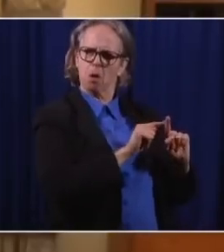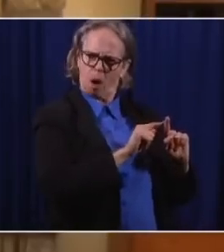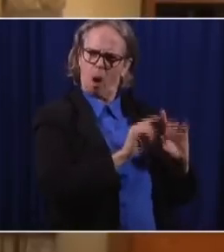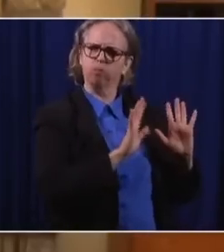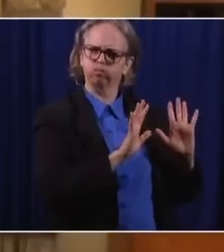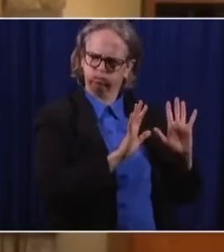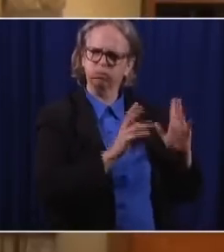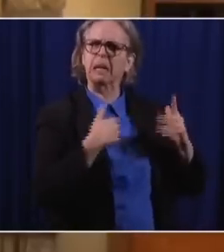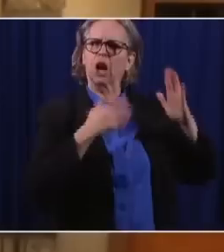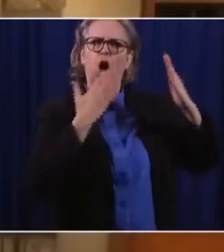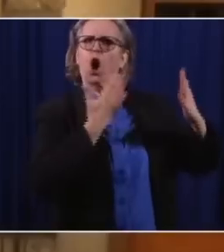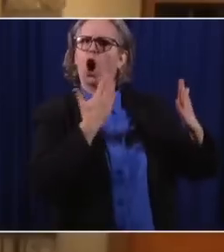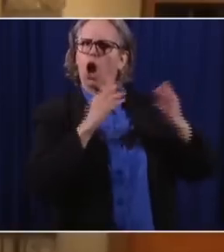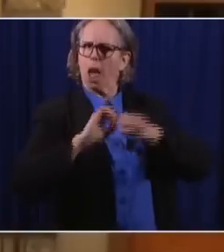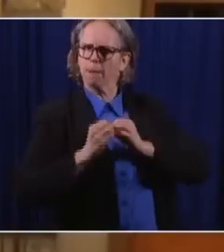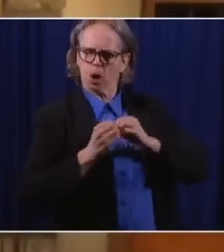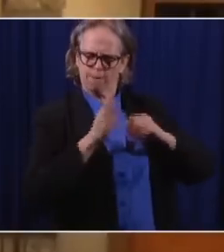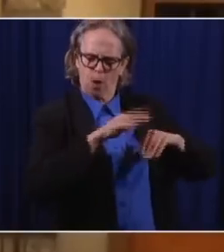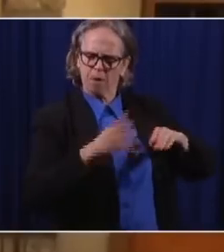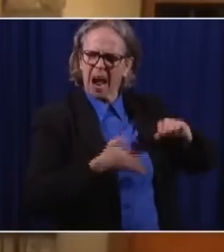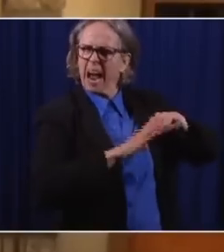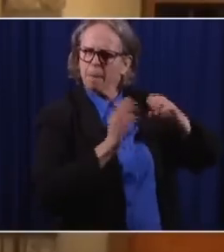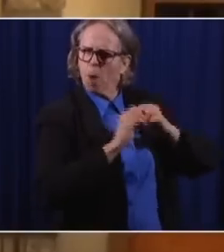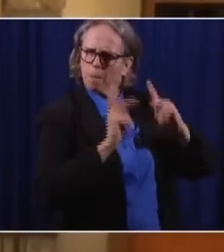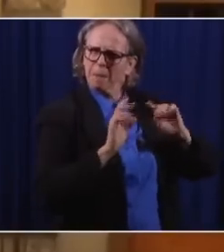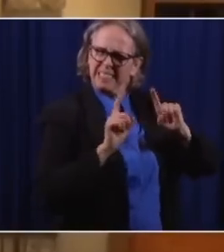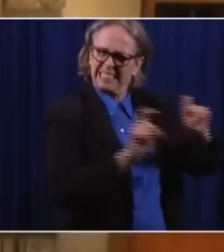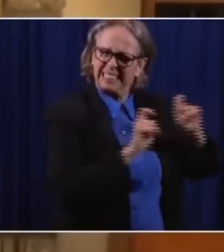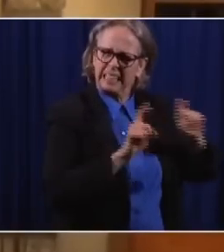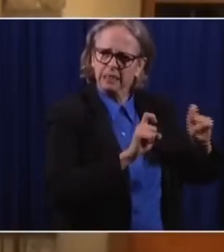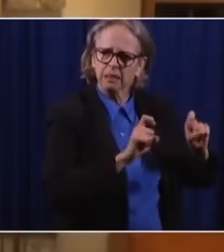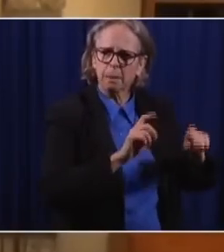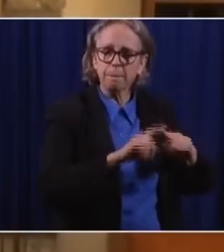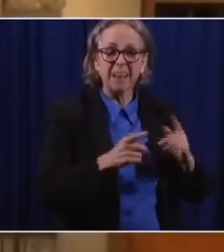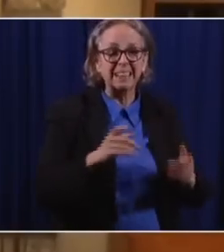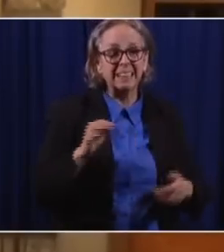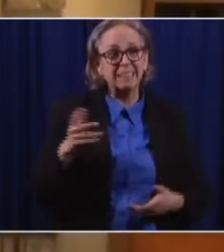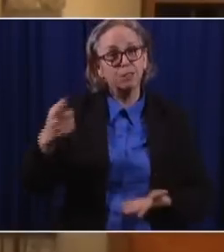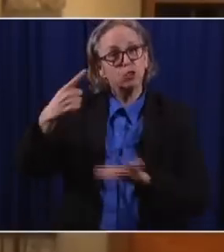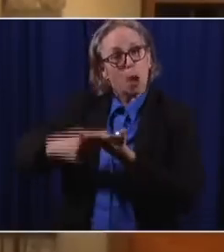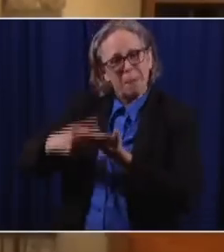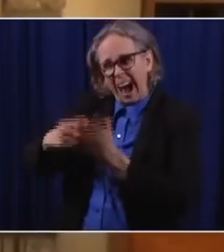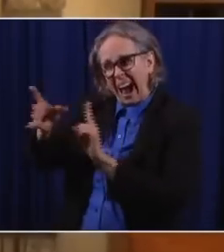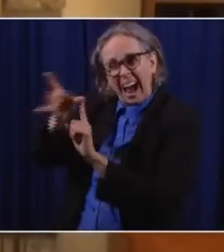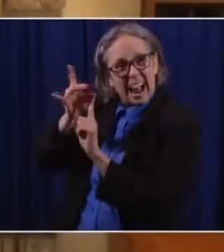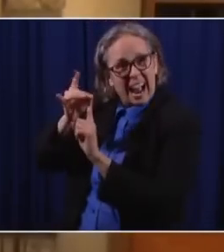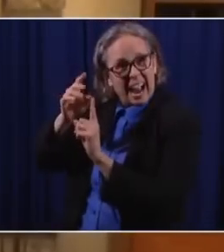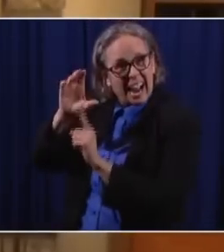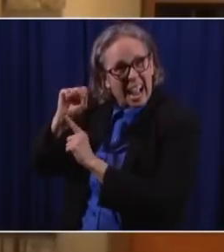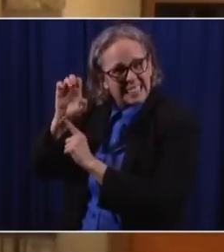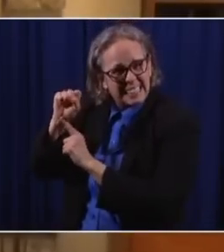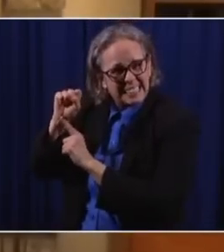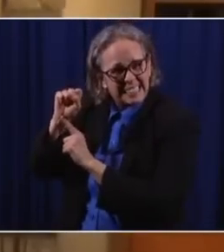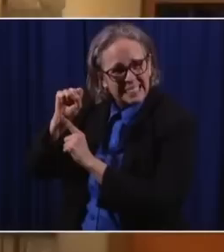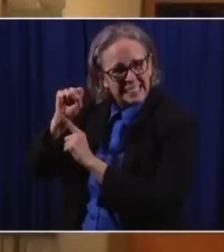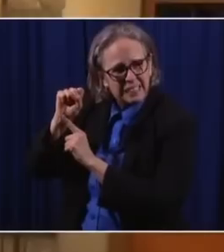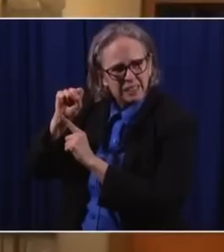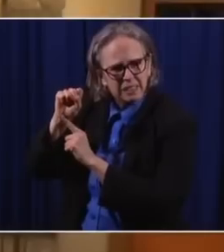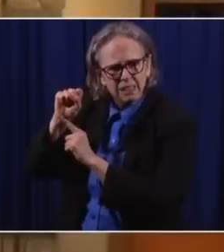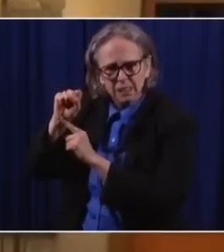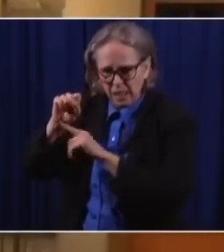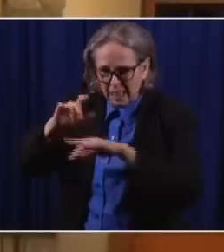to see that go up. But if you look at the increased percentage of cases during that same period of time, it's gone